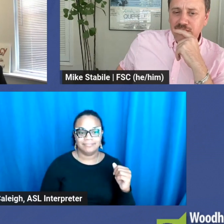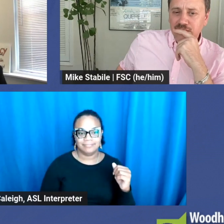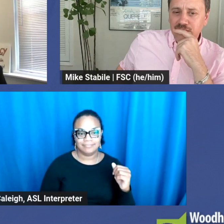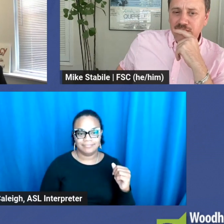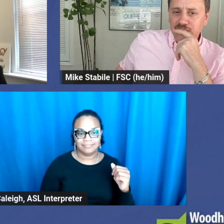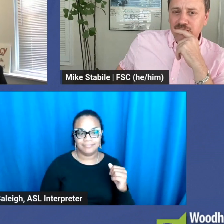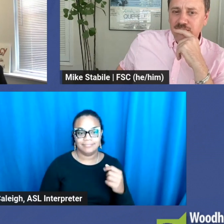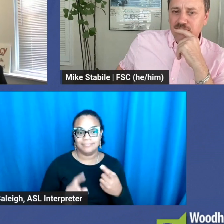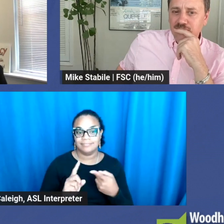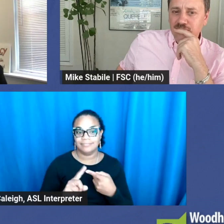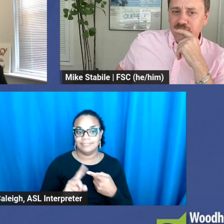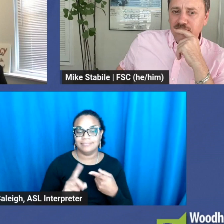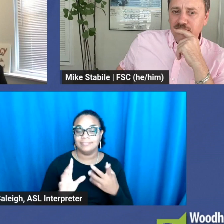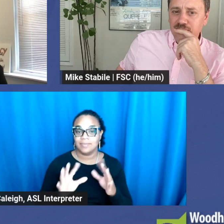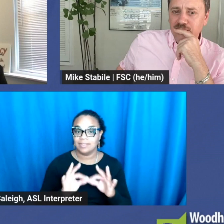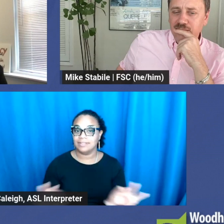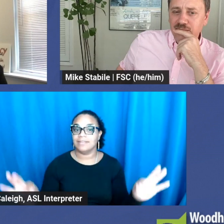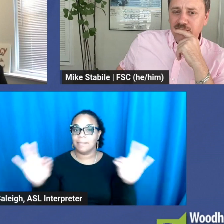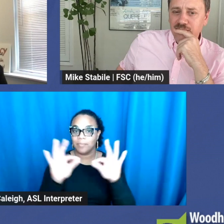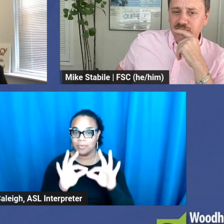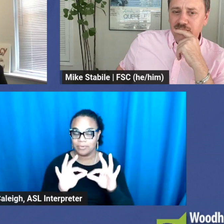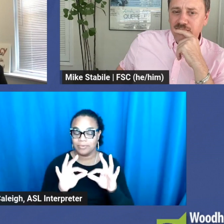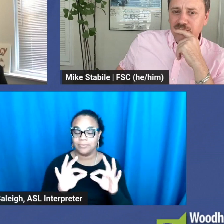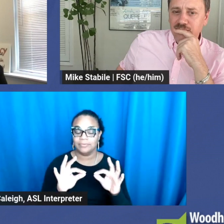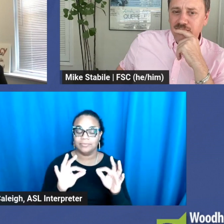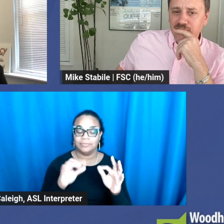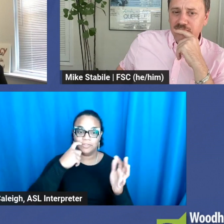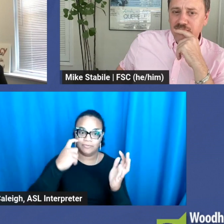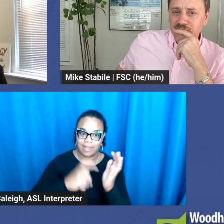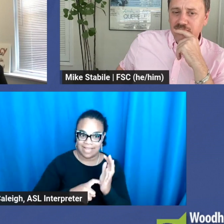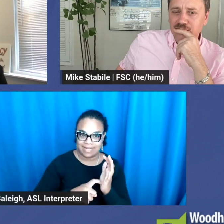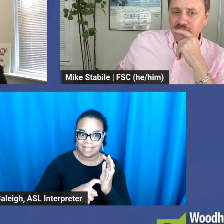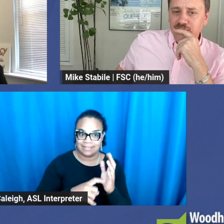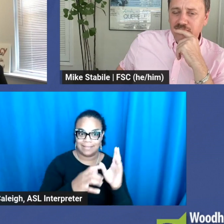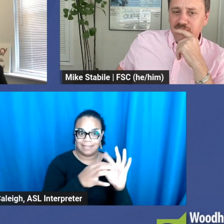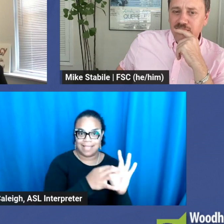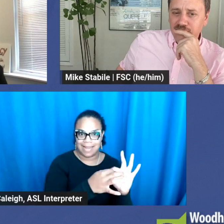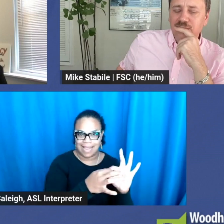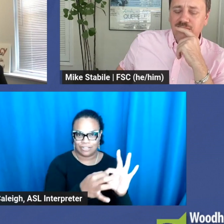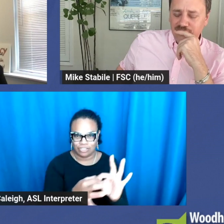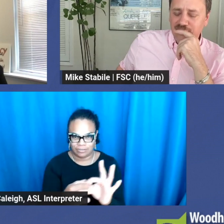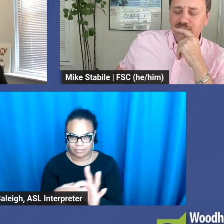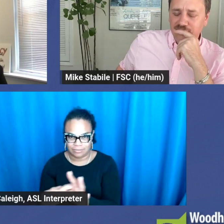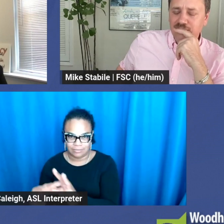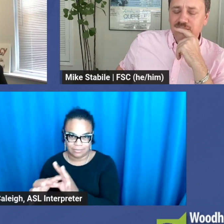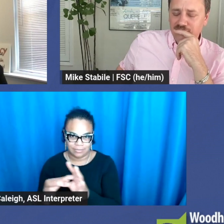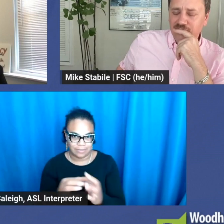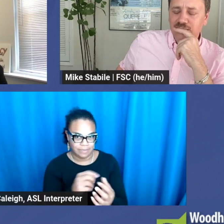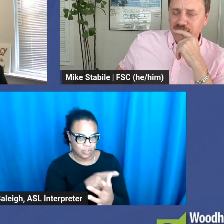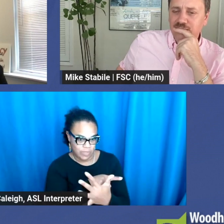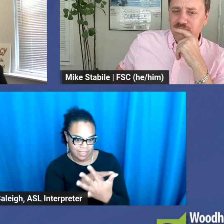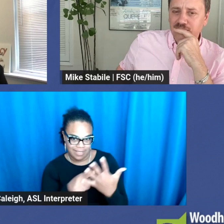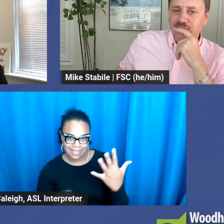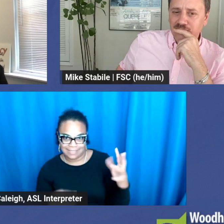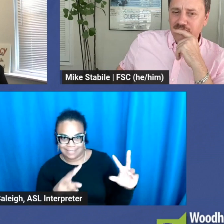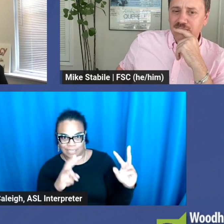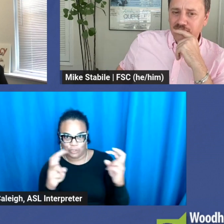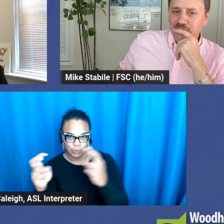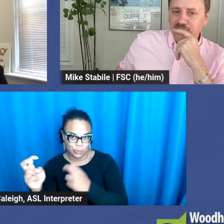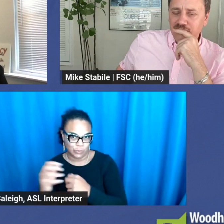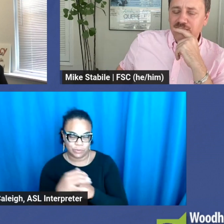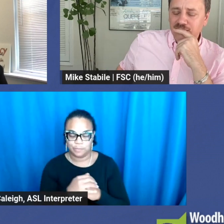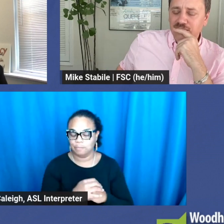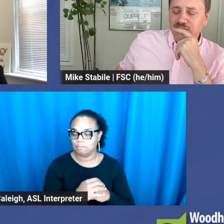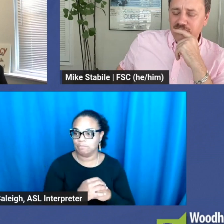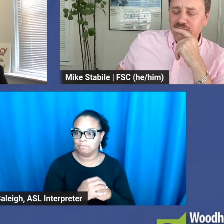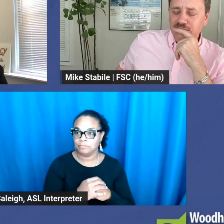it is vital to recognize the connective tissues between these different issues, and to not give in to the impulse